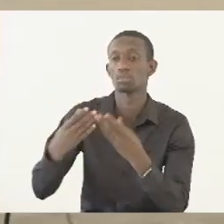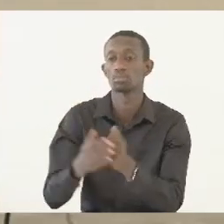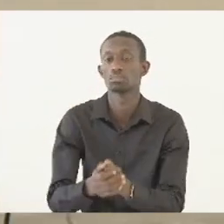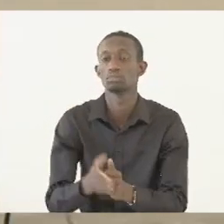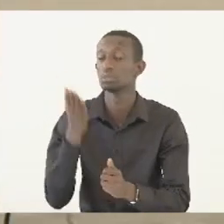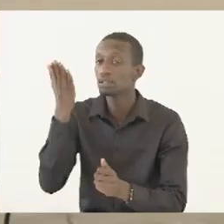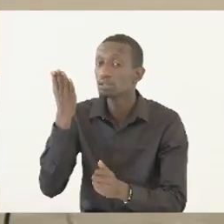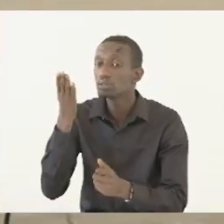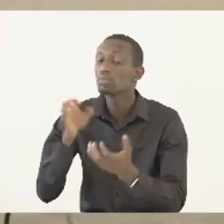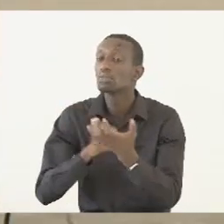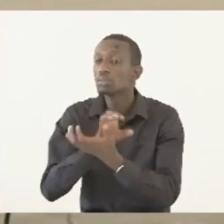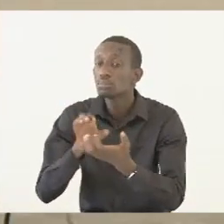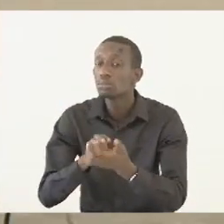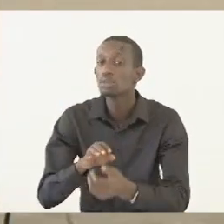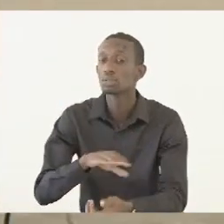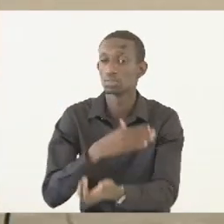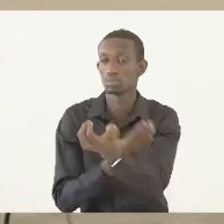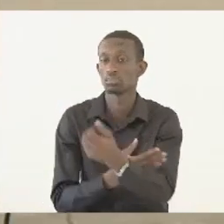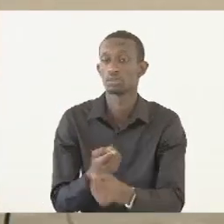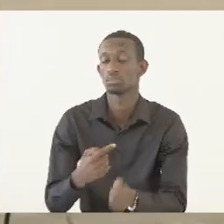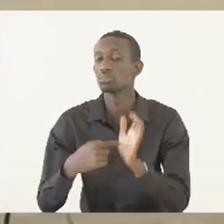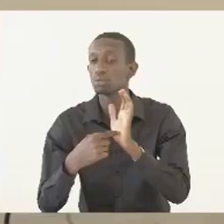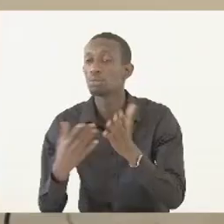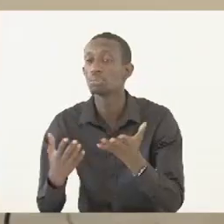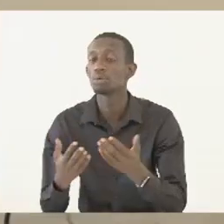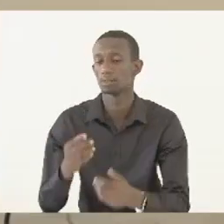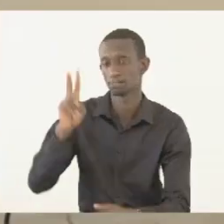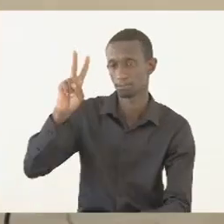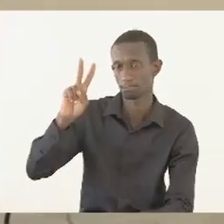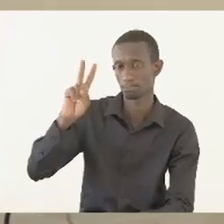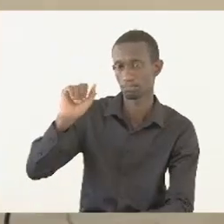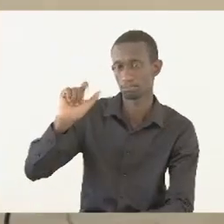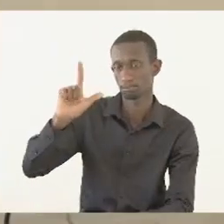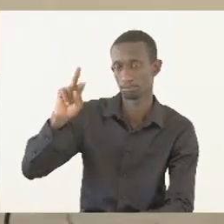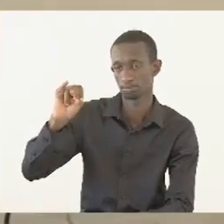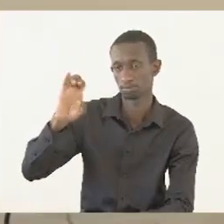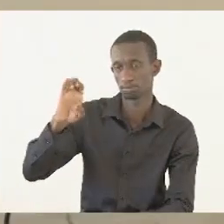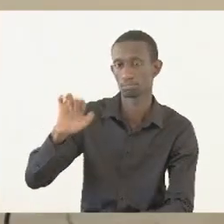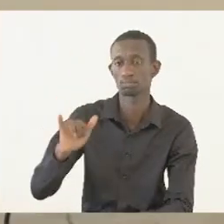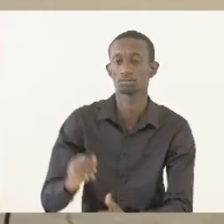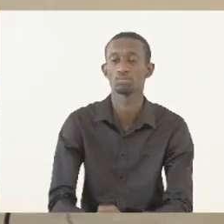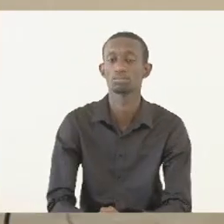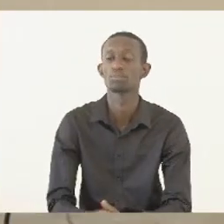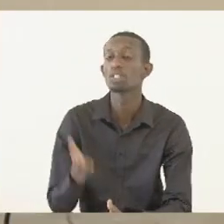the combining capacity, and it is shown by valency. And valence